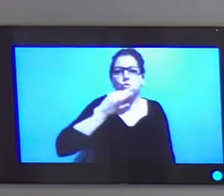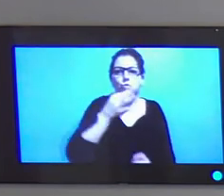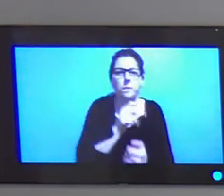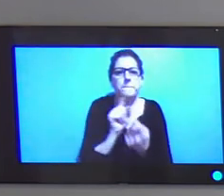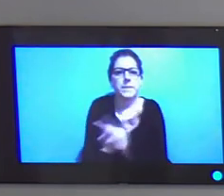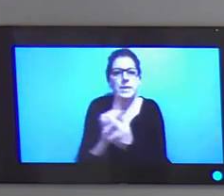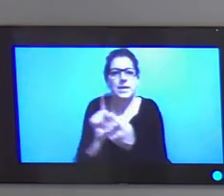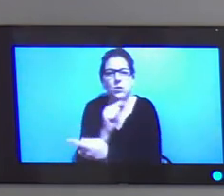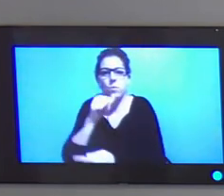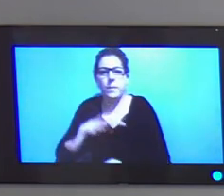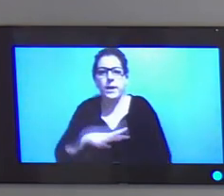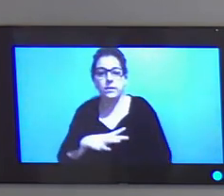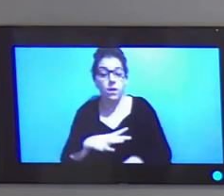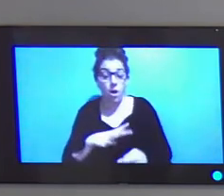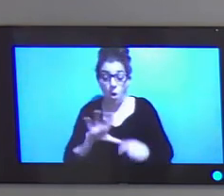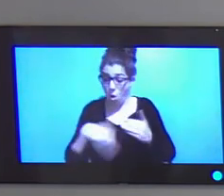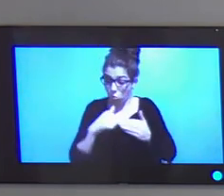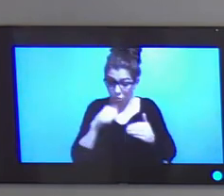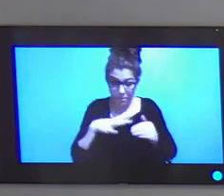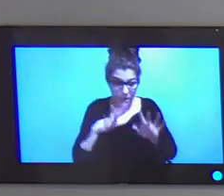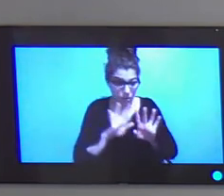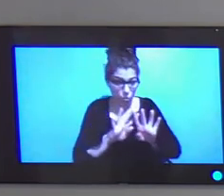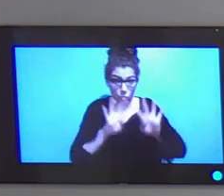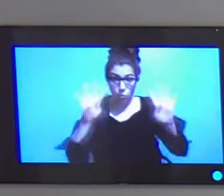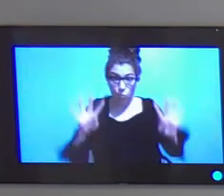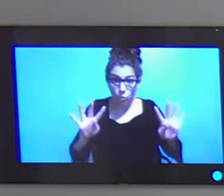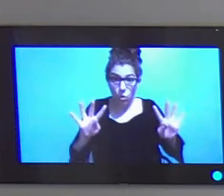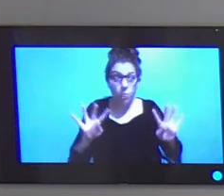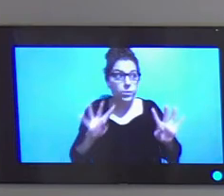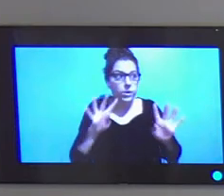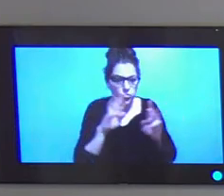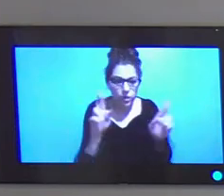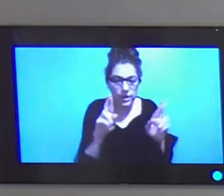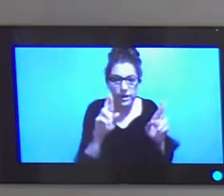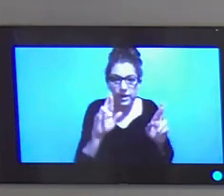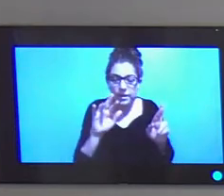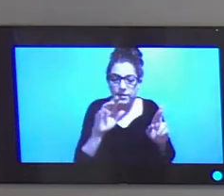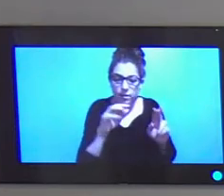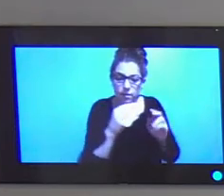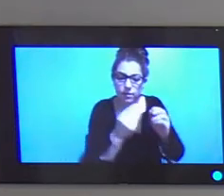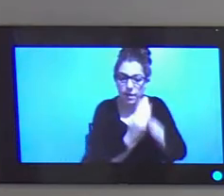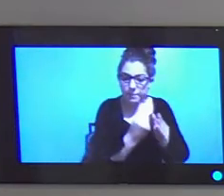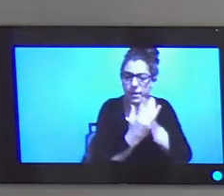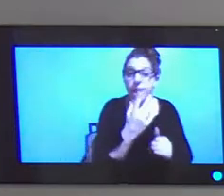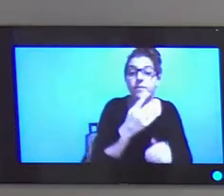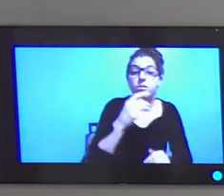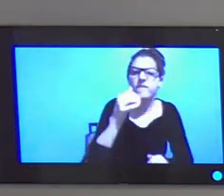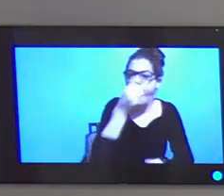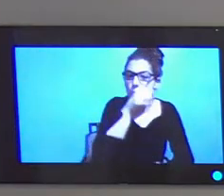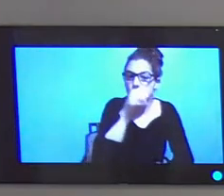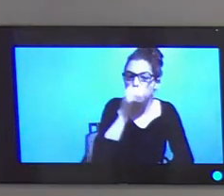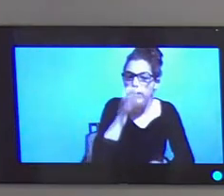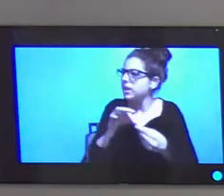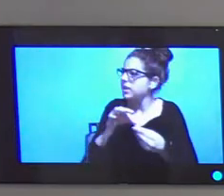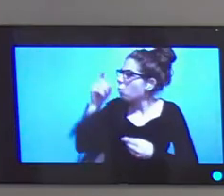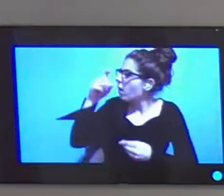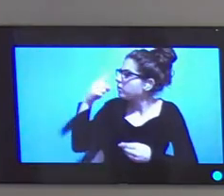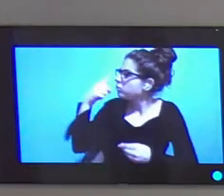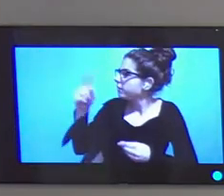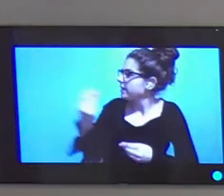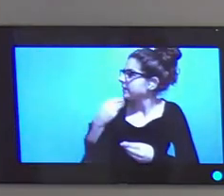virgins rose and trimmed their lamps. And the foolish said to the wise, 'Give us some of your oil, for our lamps are going